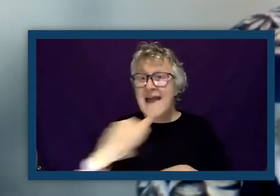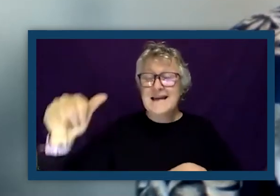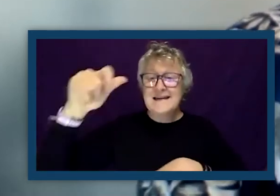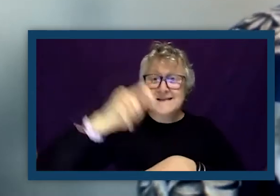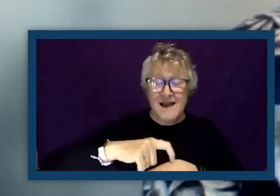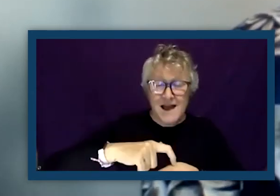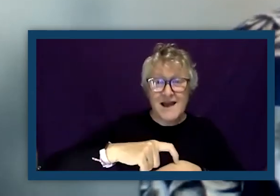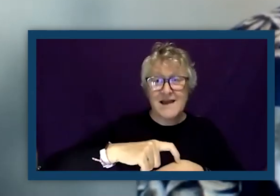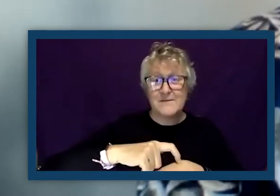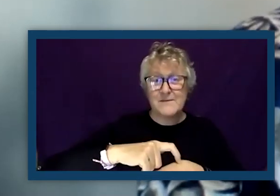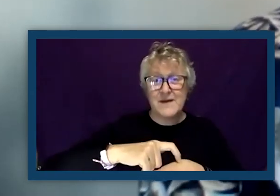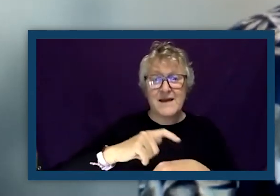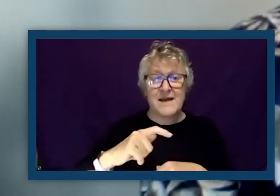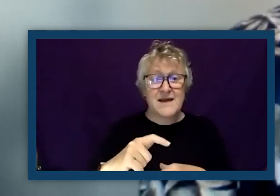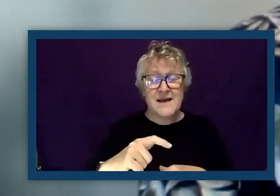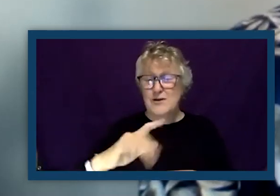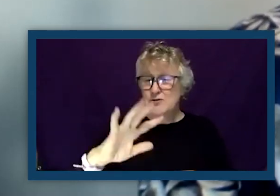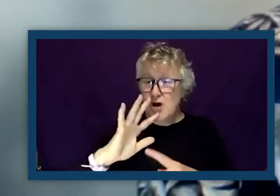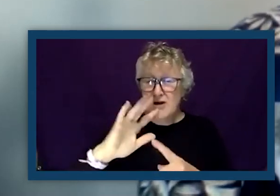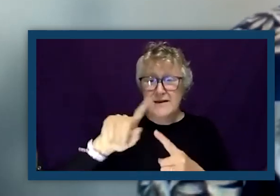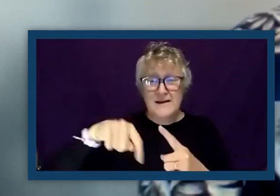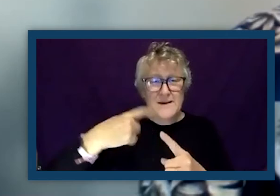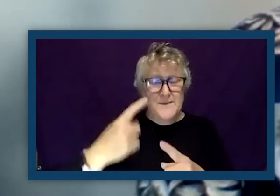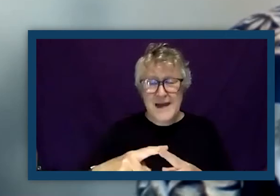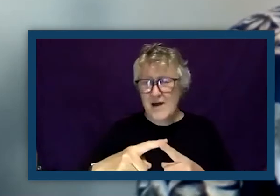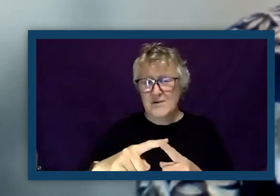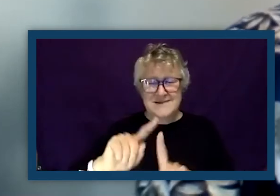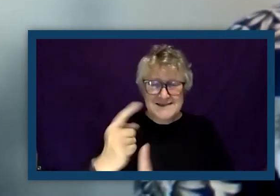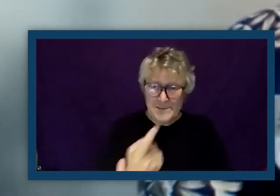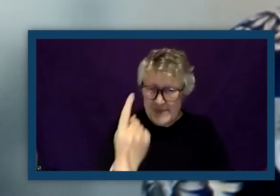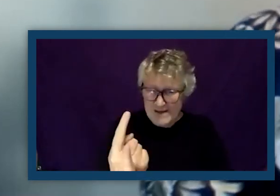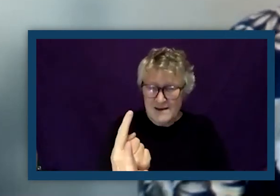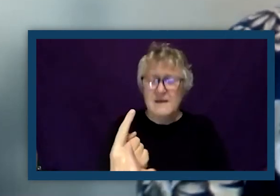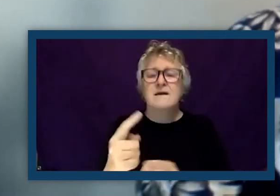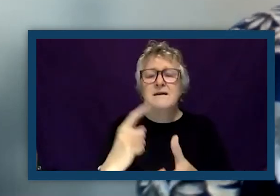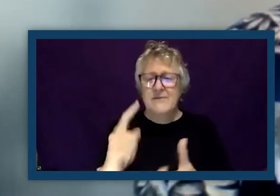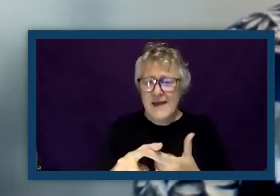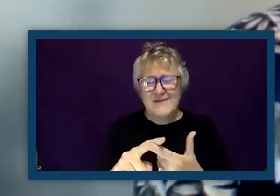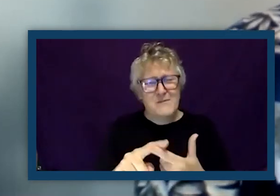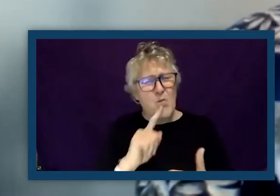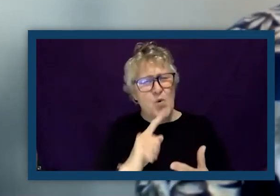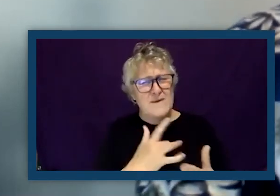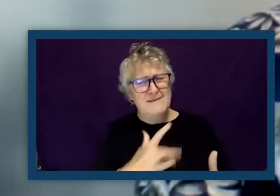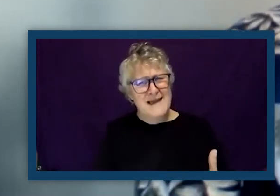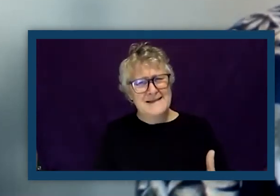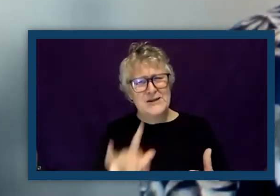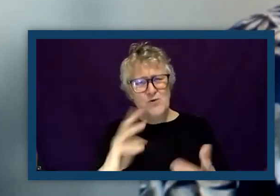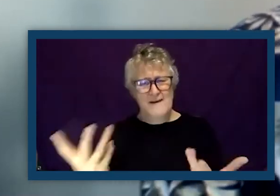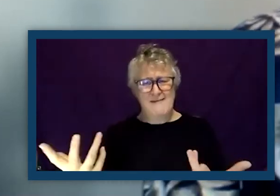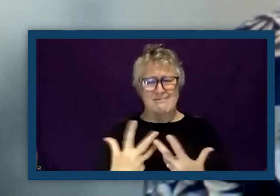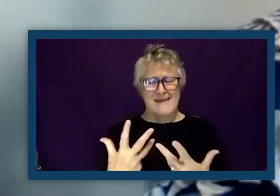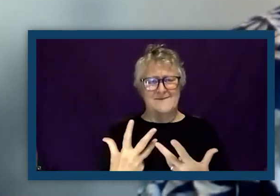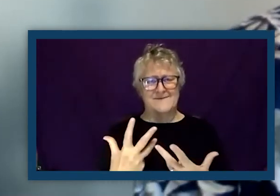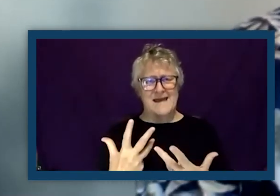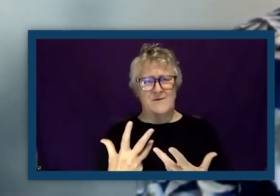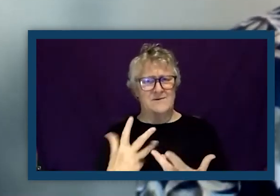around or anything happening around the umbrella of AAPI, us Pacific Islanders are more than likely usually left out of that conversation, or we're usually